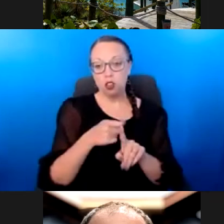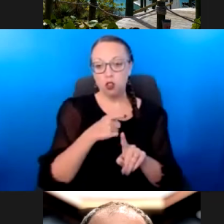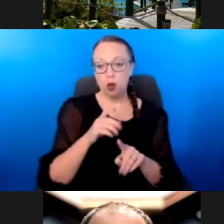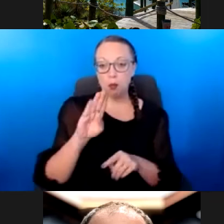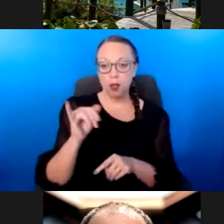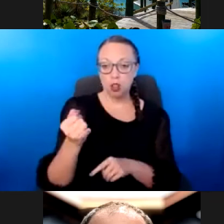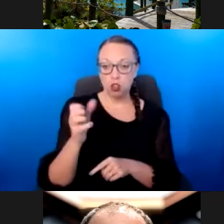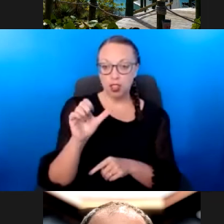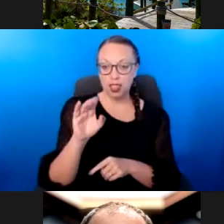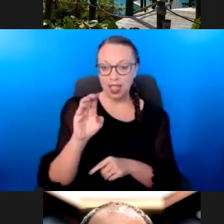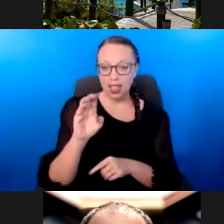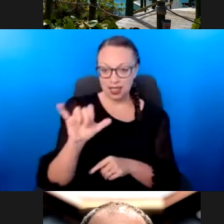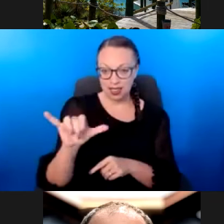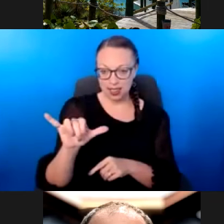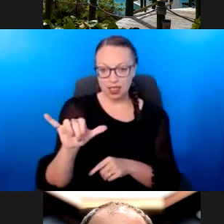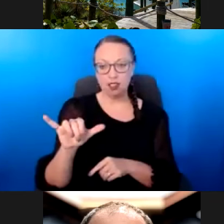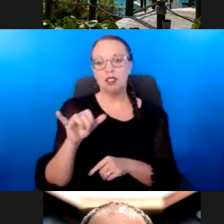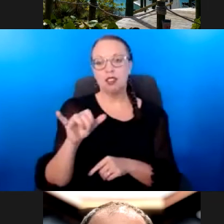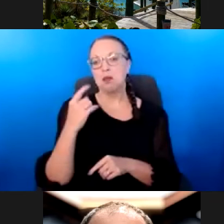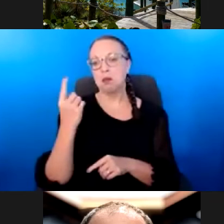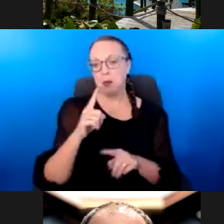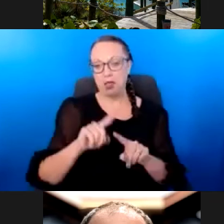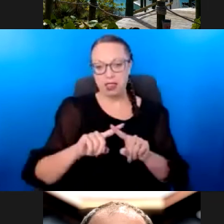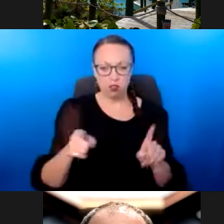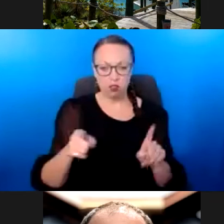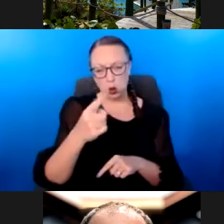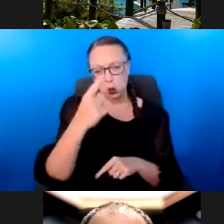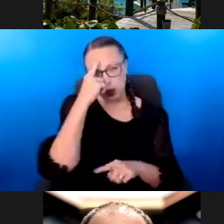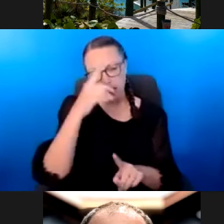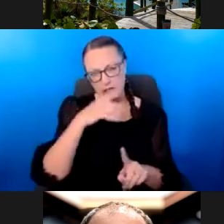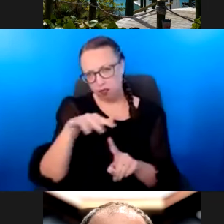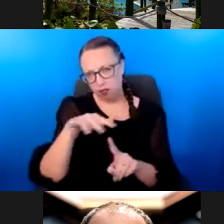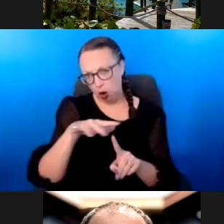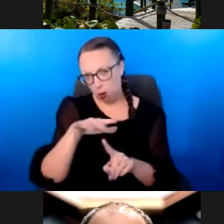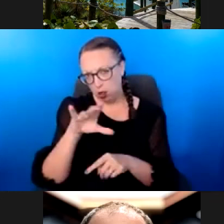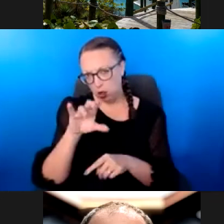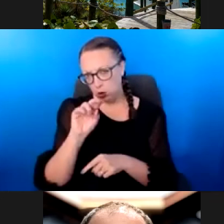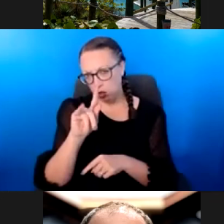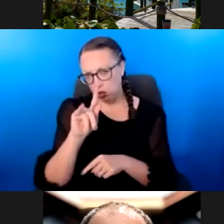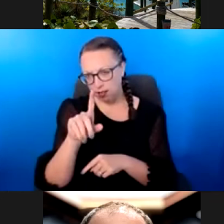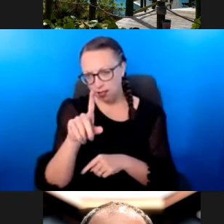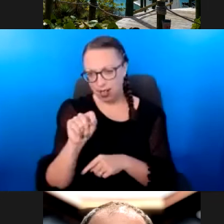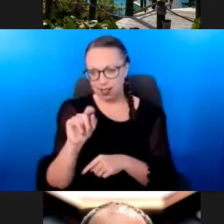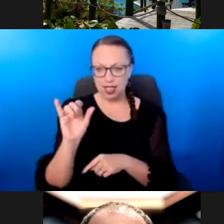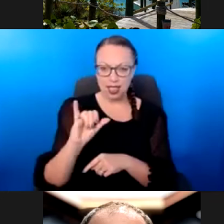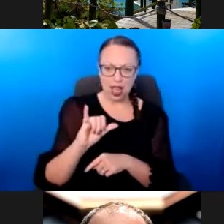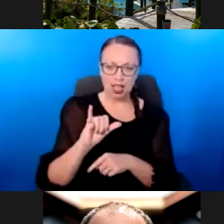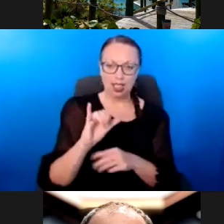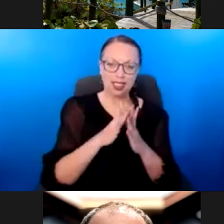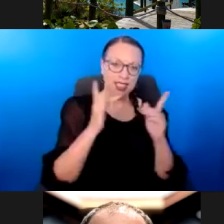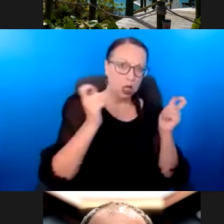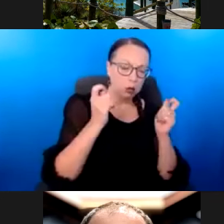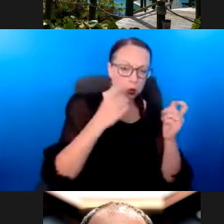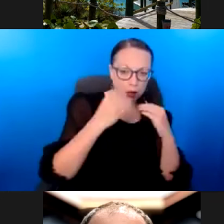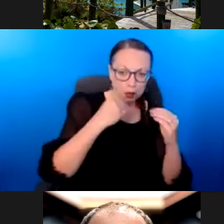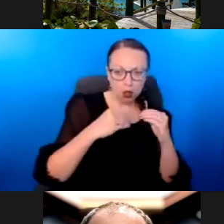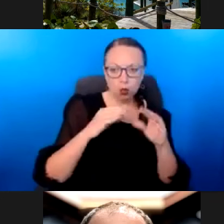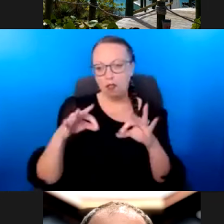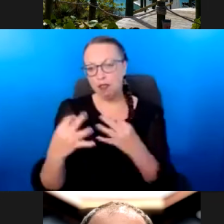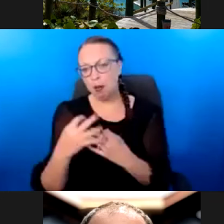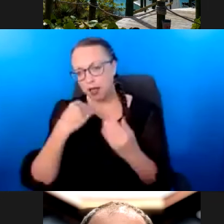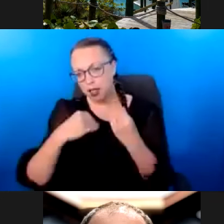totally different than Tor's question. Do you think environmental context, for example, celebratory meals, family dinners, and so on, play a